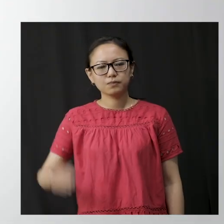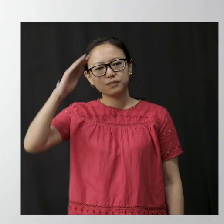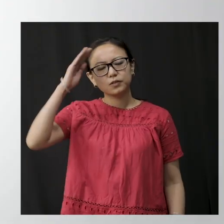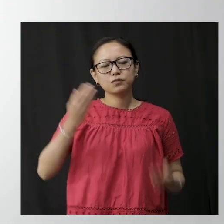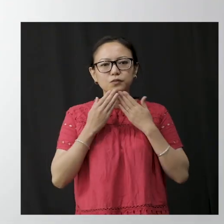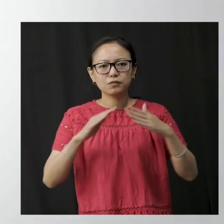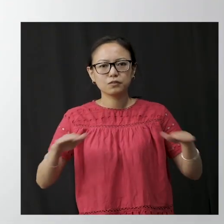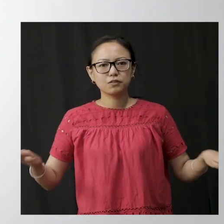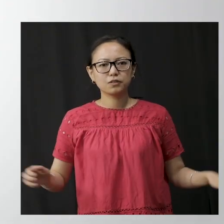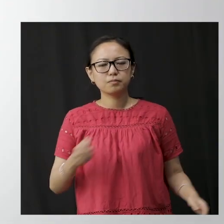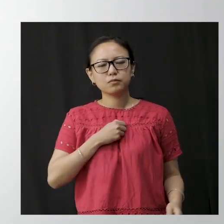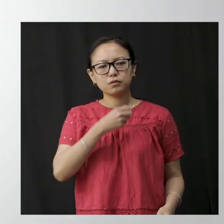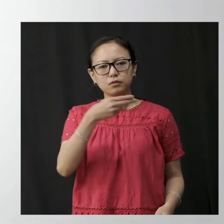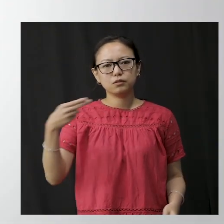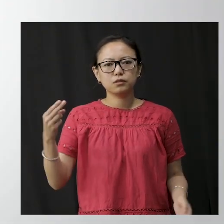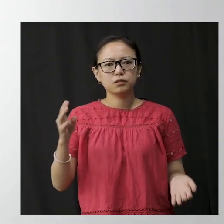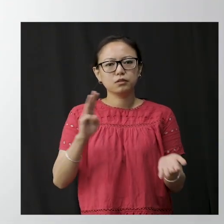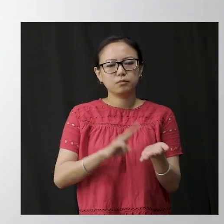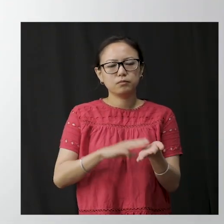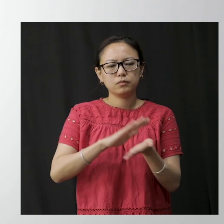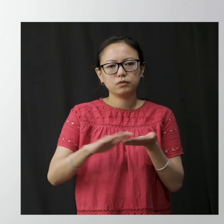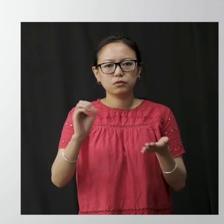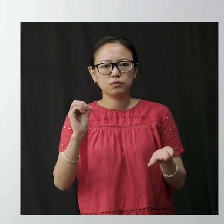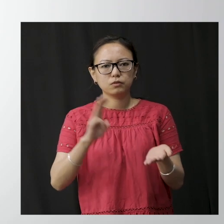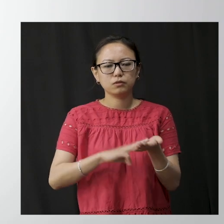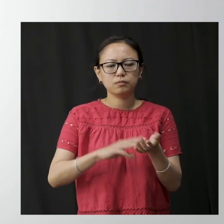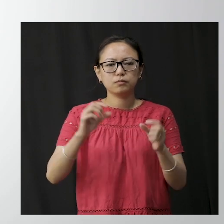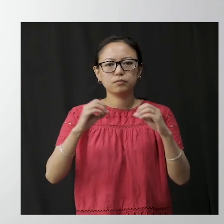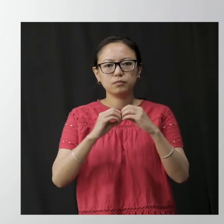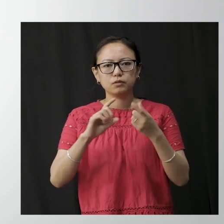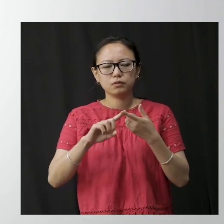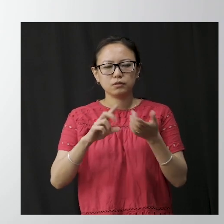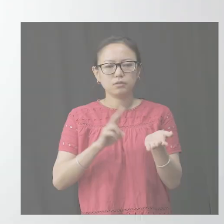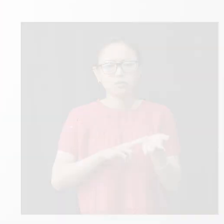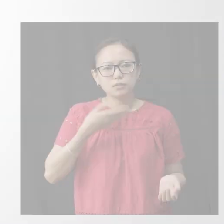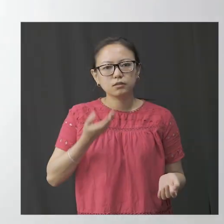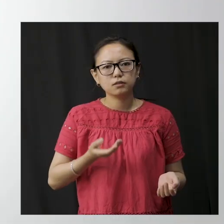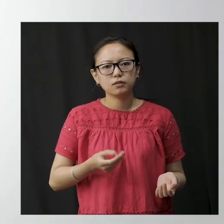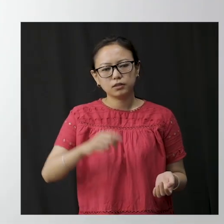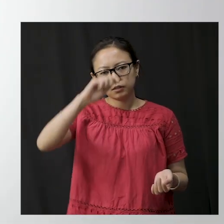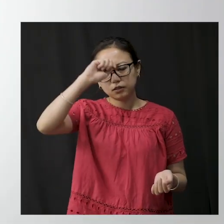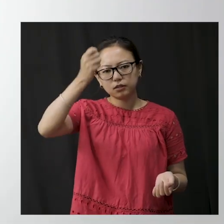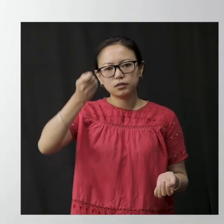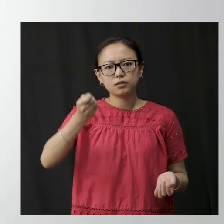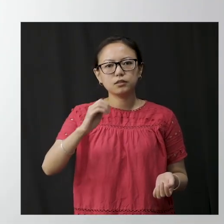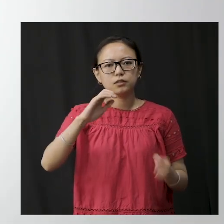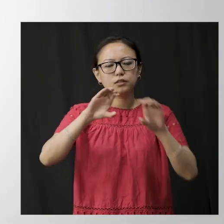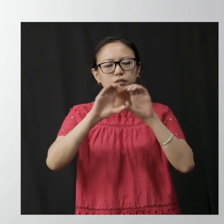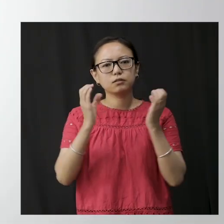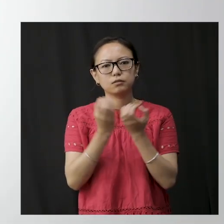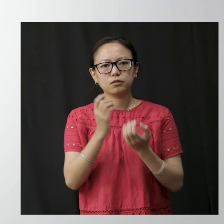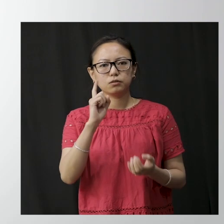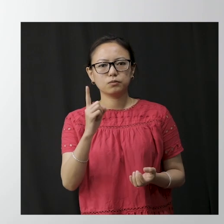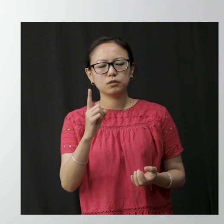Hello students, my name is Monbini and I will be taking English. Today we will start